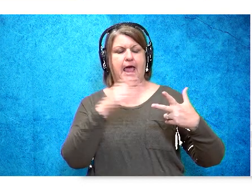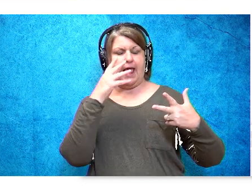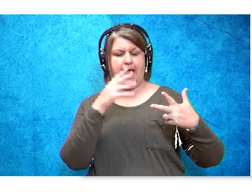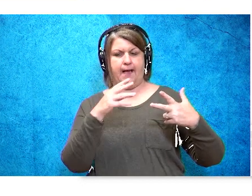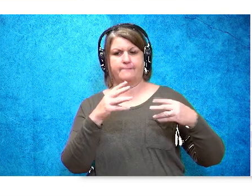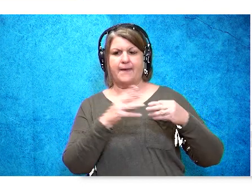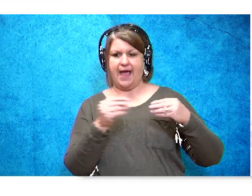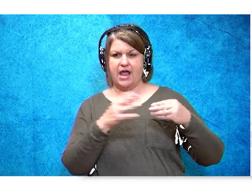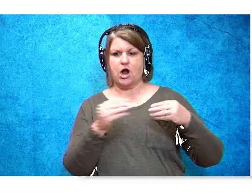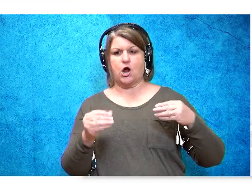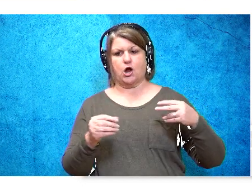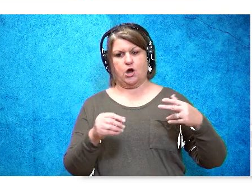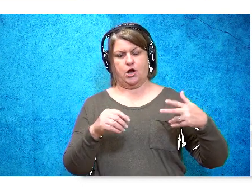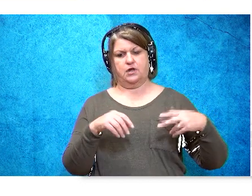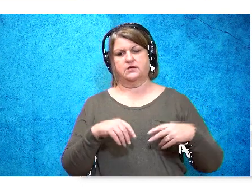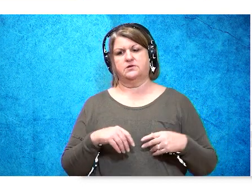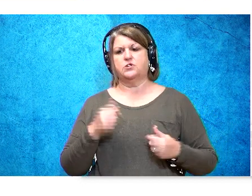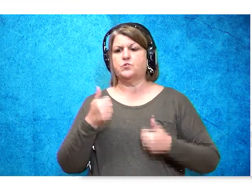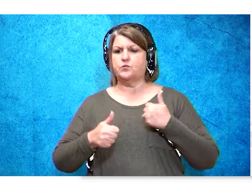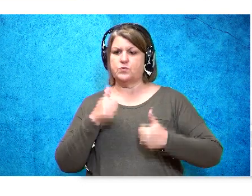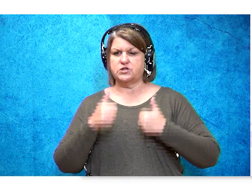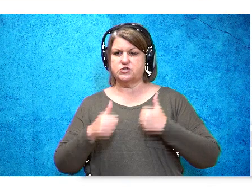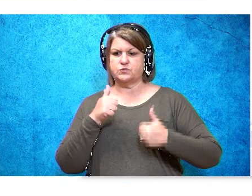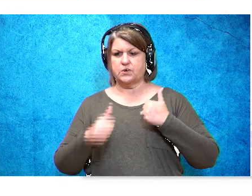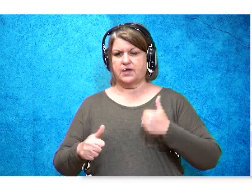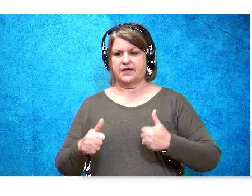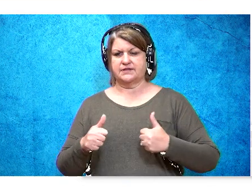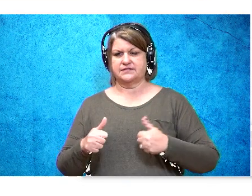says R like in star?